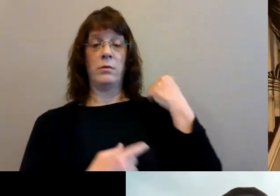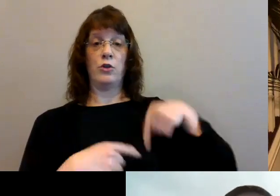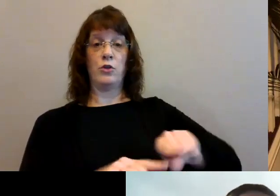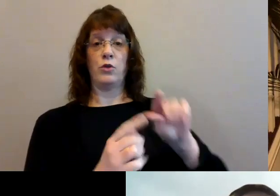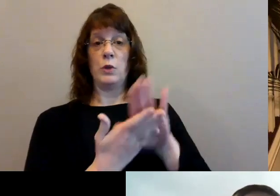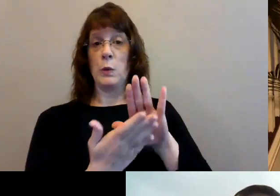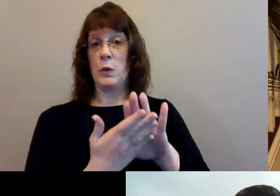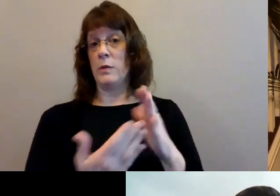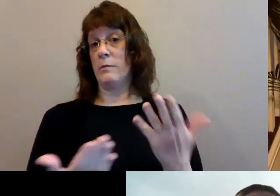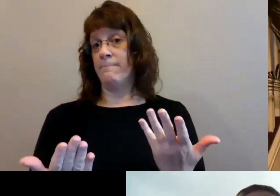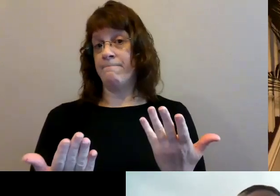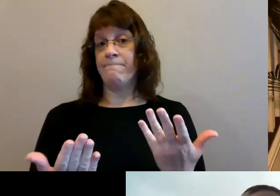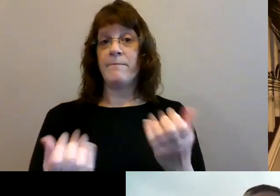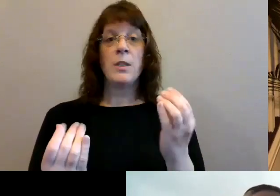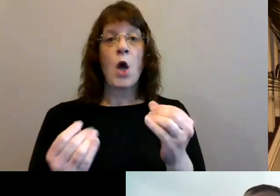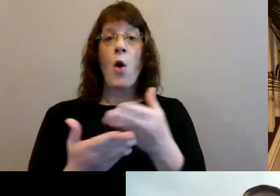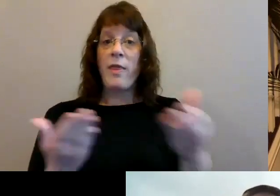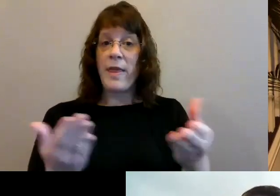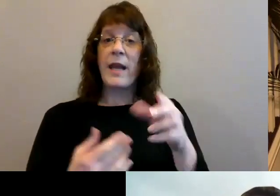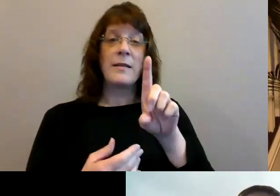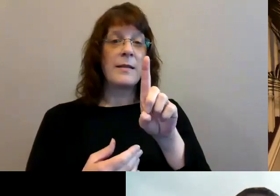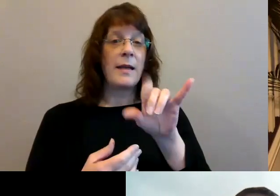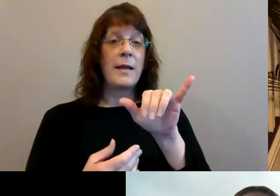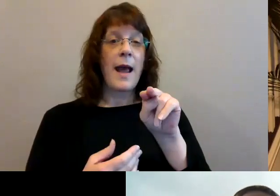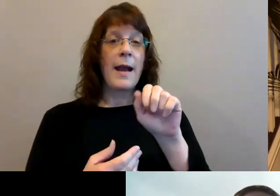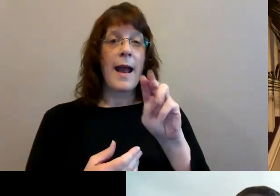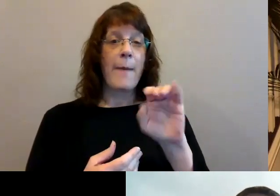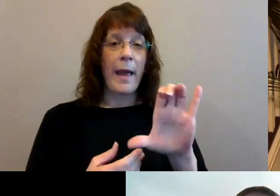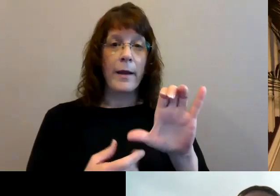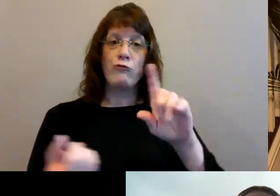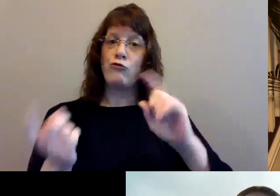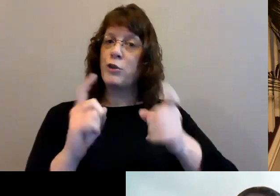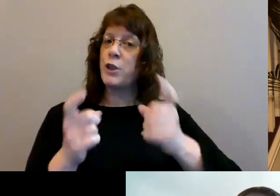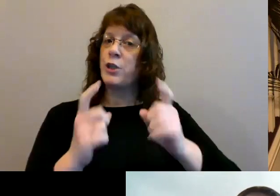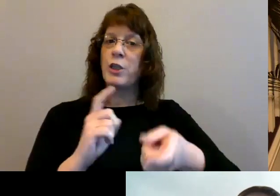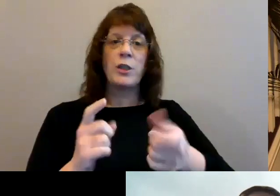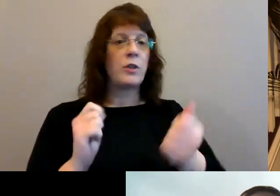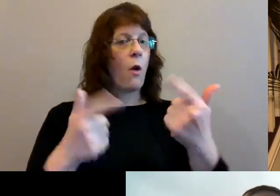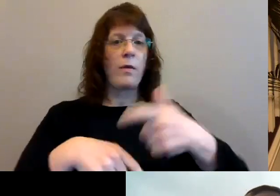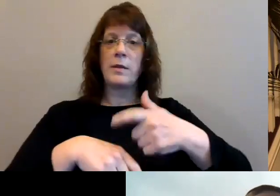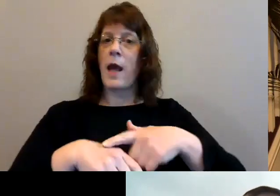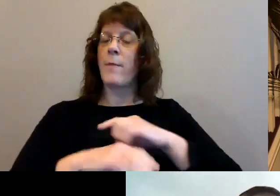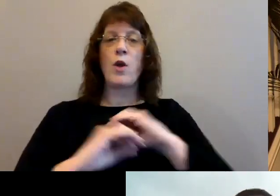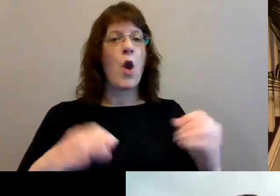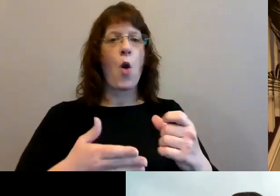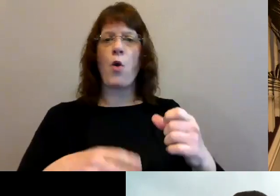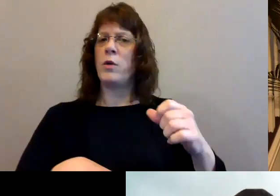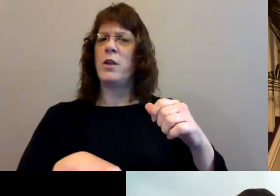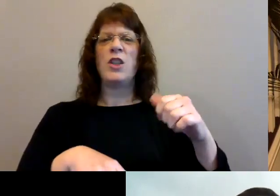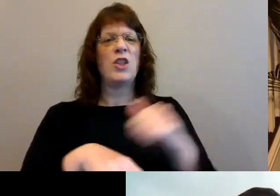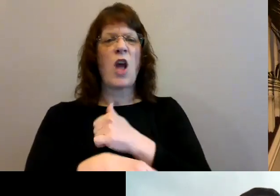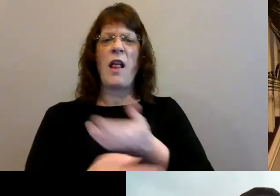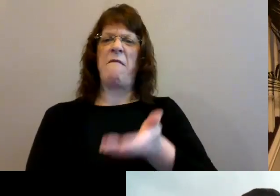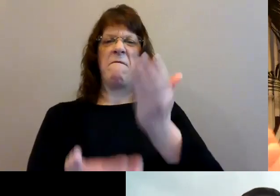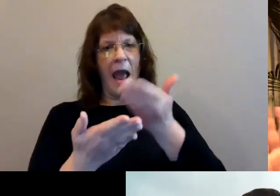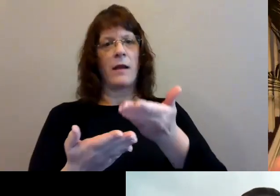So yeah, things are dynamics, and yeah, there's no such thing as a solid fact in biology.